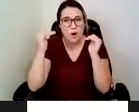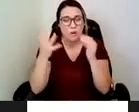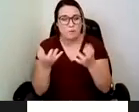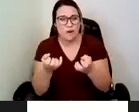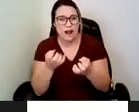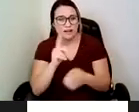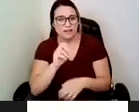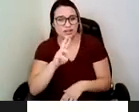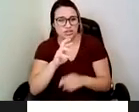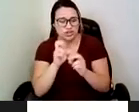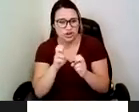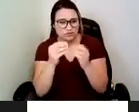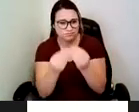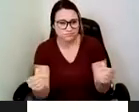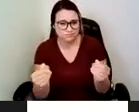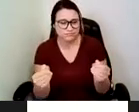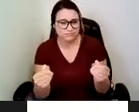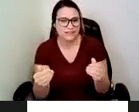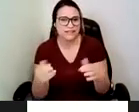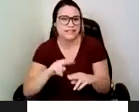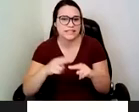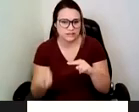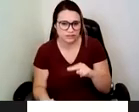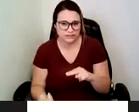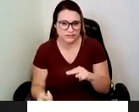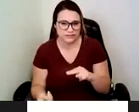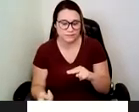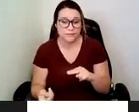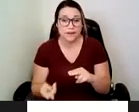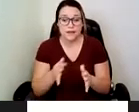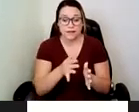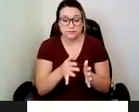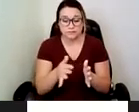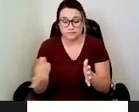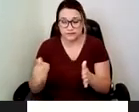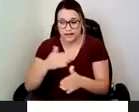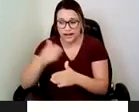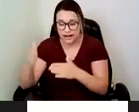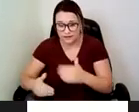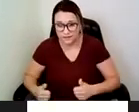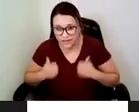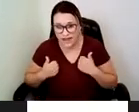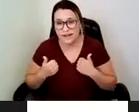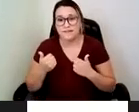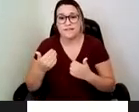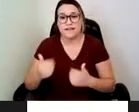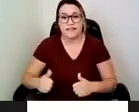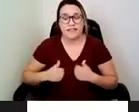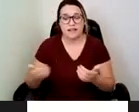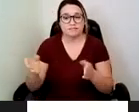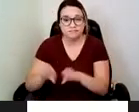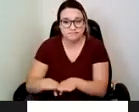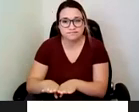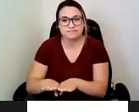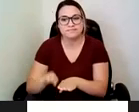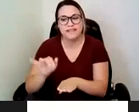curative. As you progress further, discussions on end of life, life closure, and then the active process of